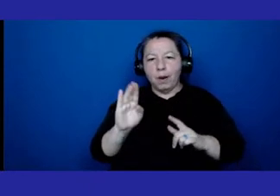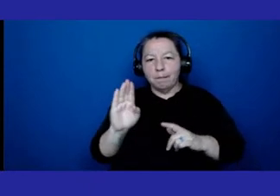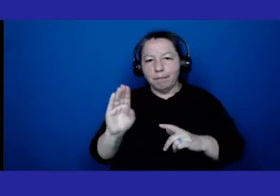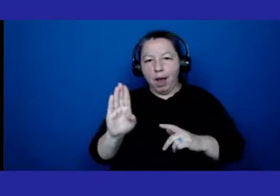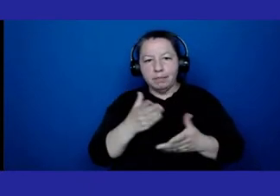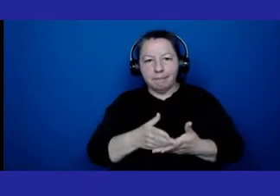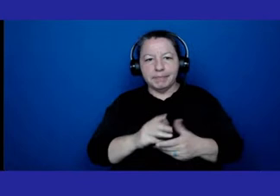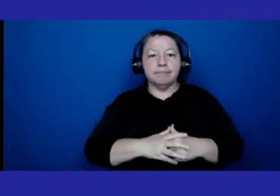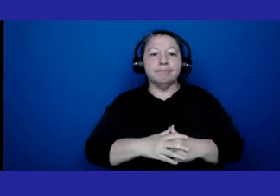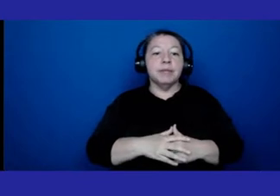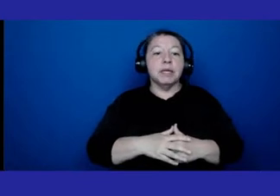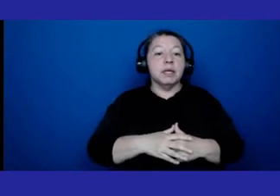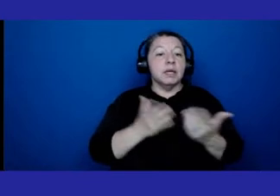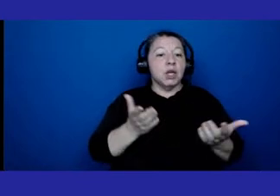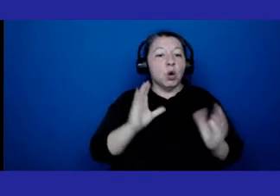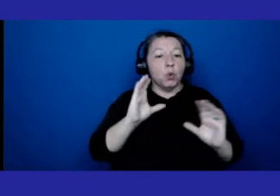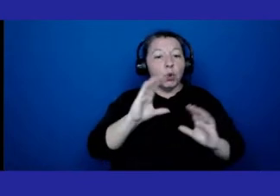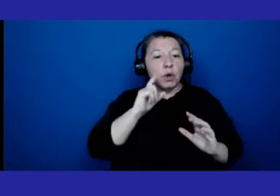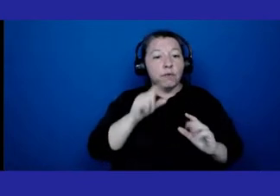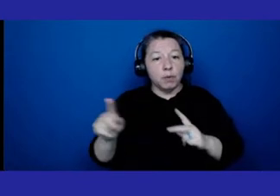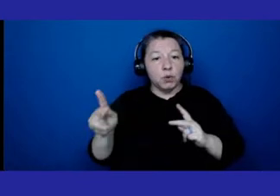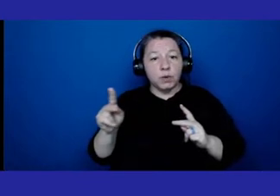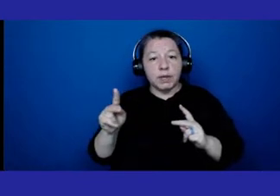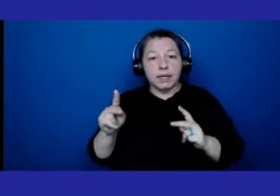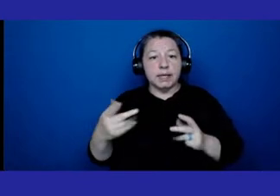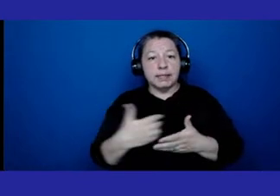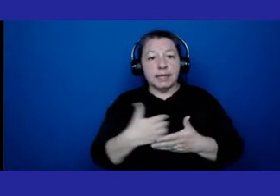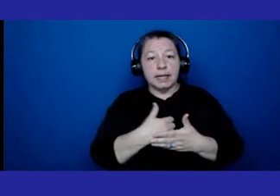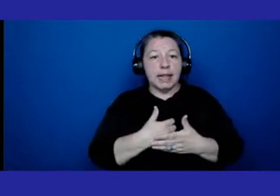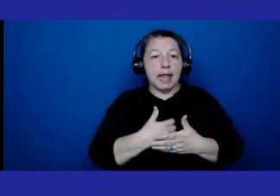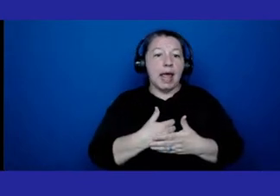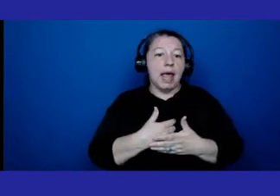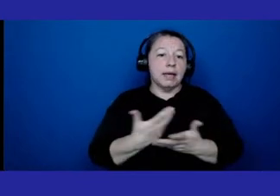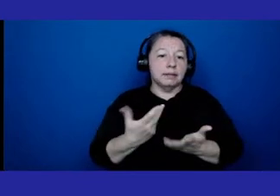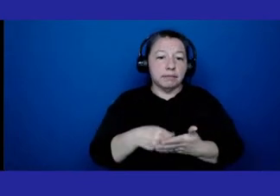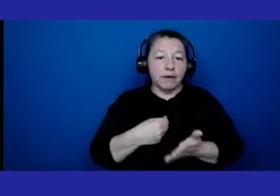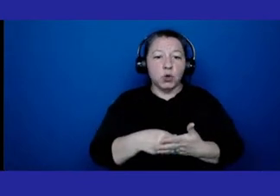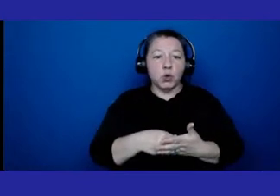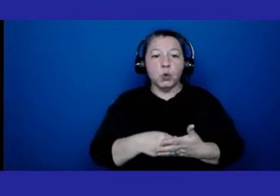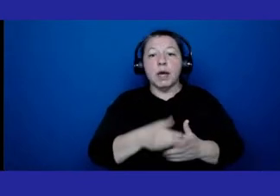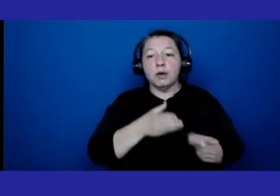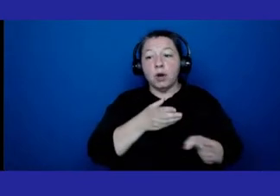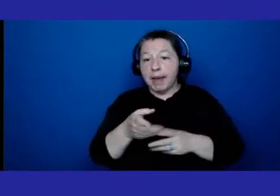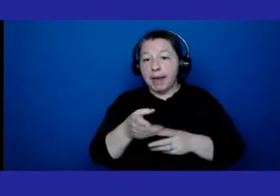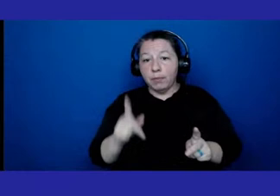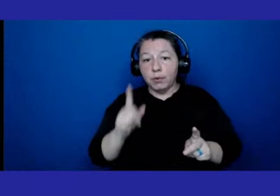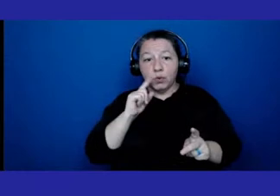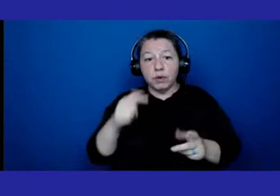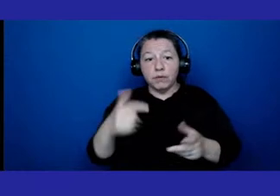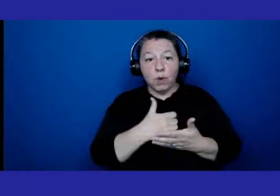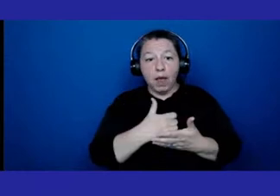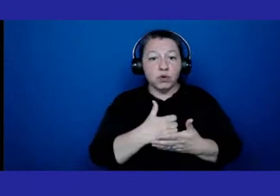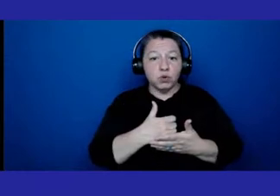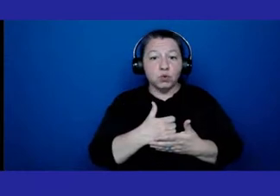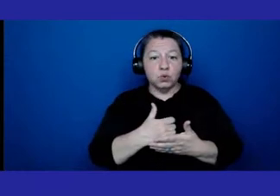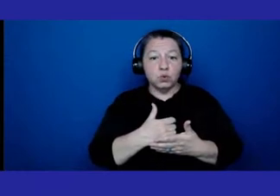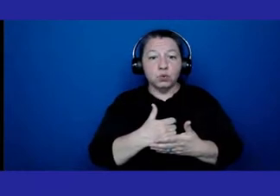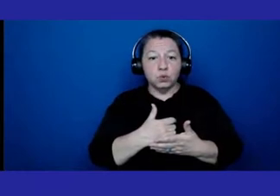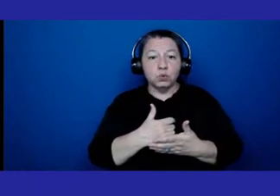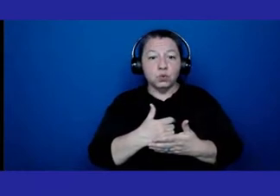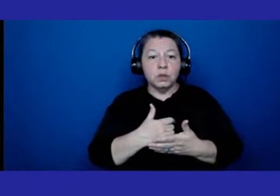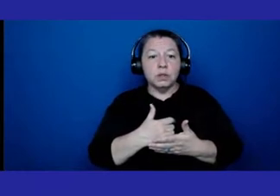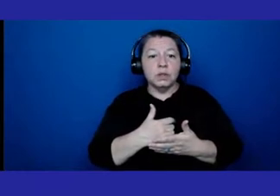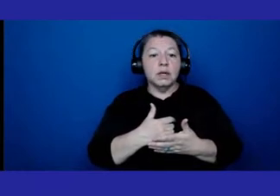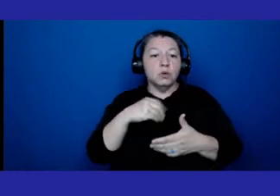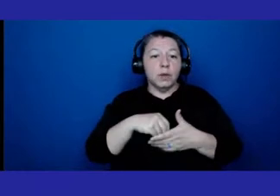for opportunities to collect on revenue, and our main opportunity for revenue collection is in our